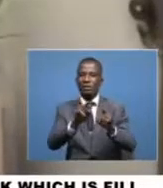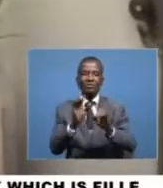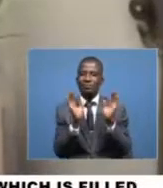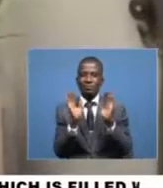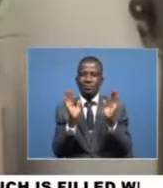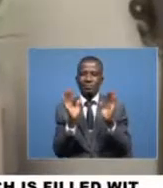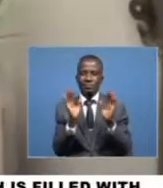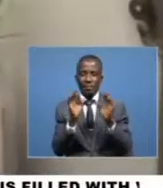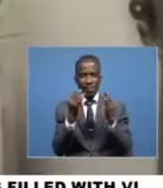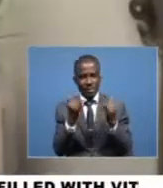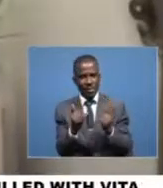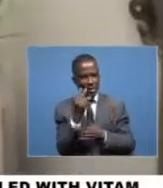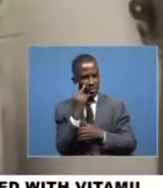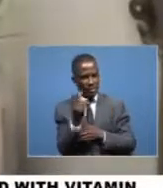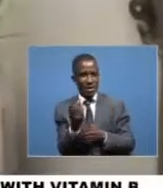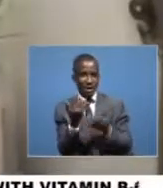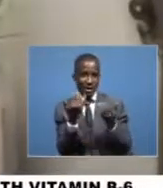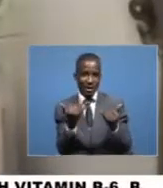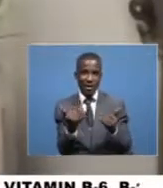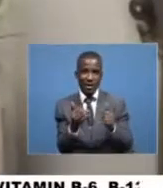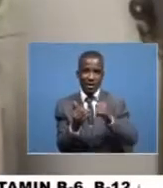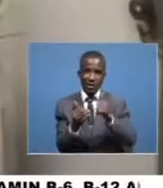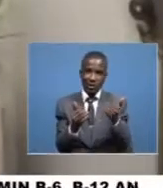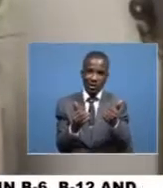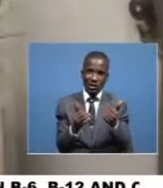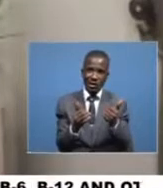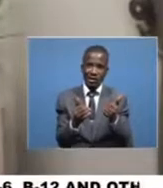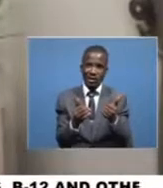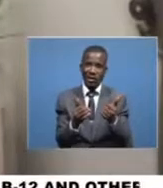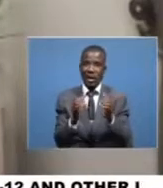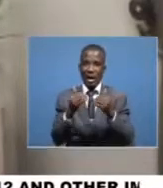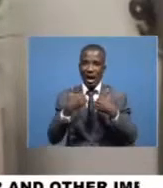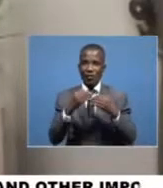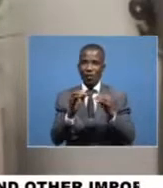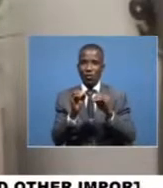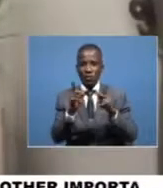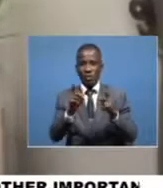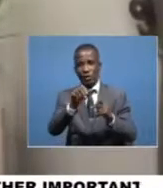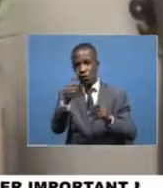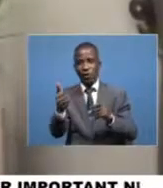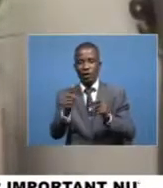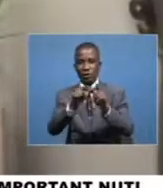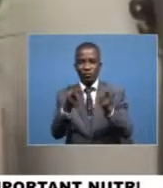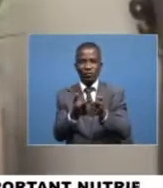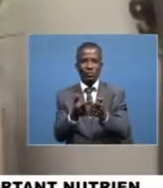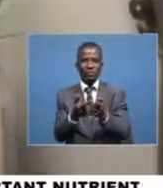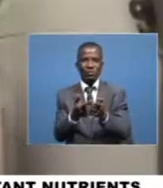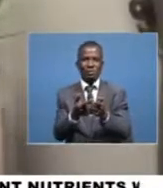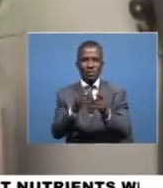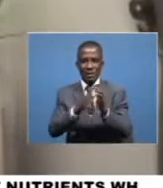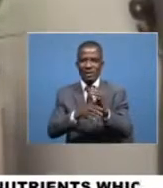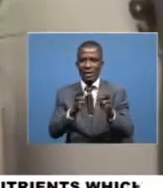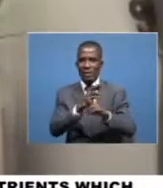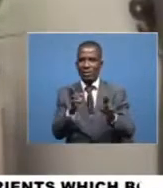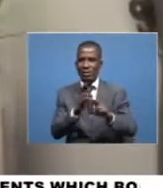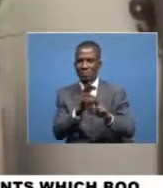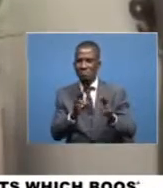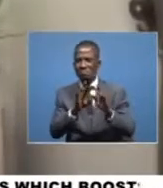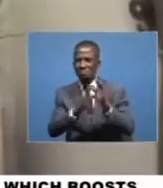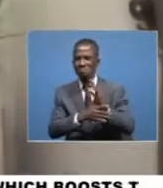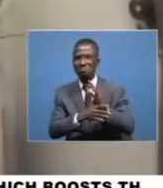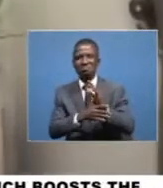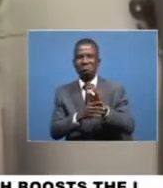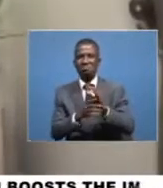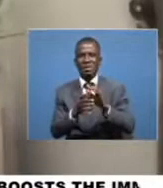statement in as hearsay evidence, whereas or whereupon an opportunity will then be on any other party or available to any other party to